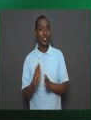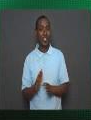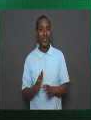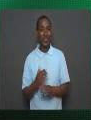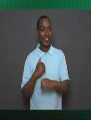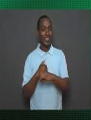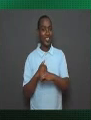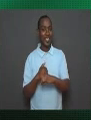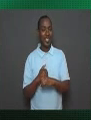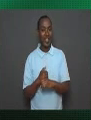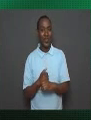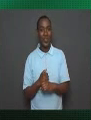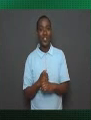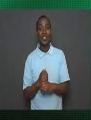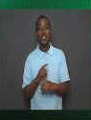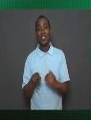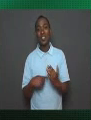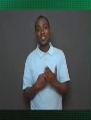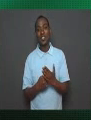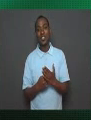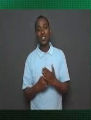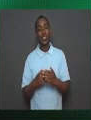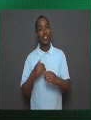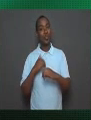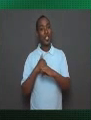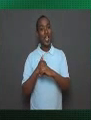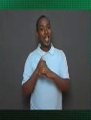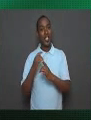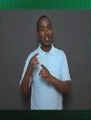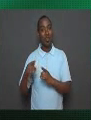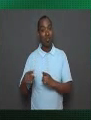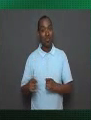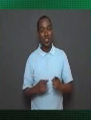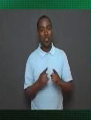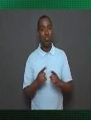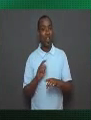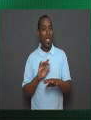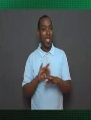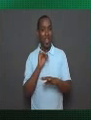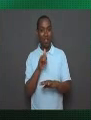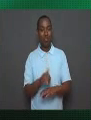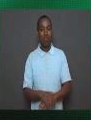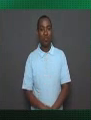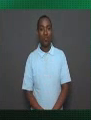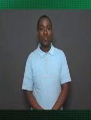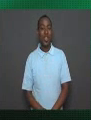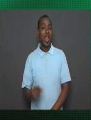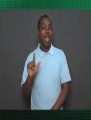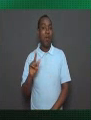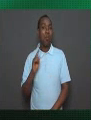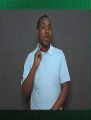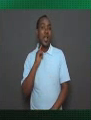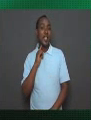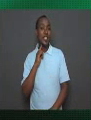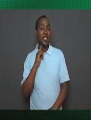do not affect the immune system. The lymph glands are also the